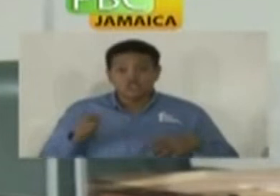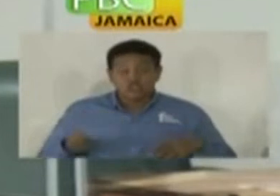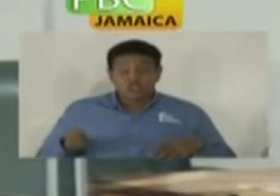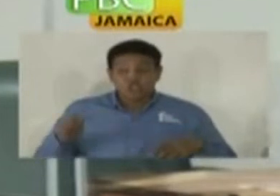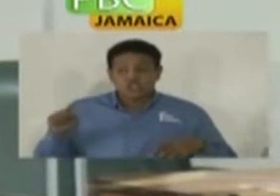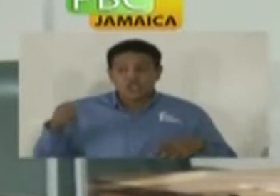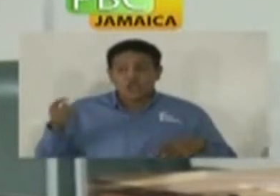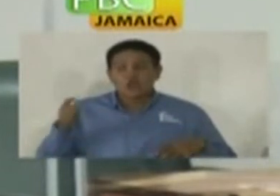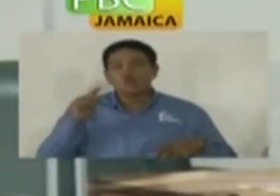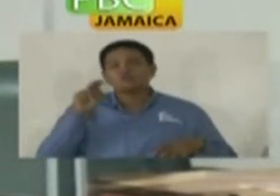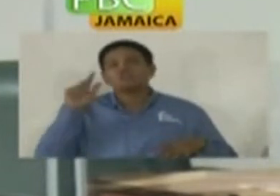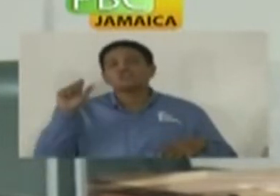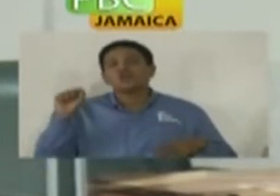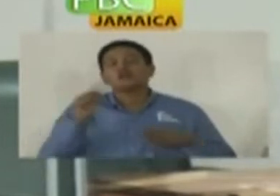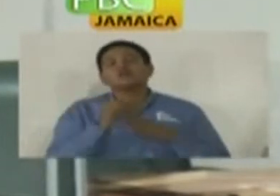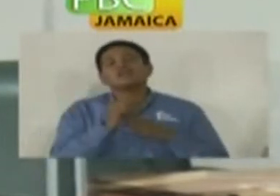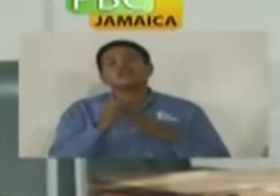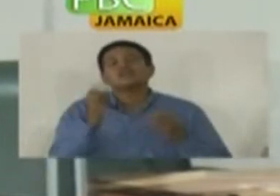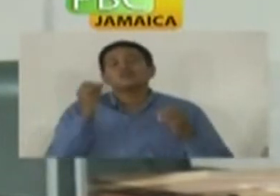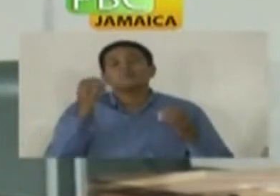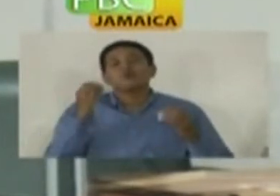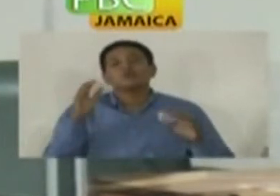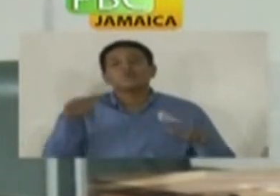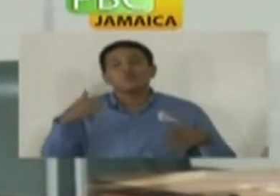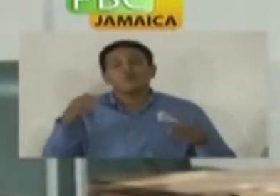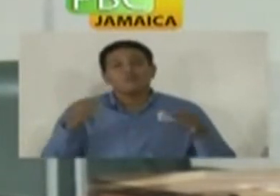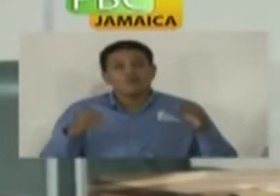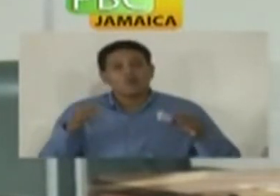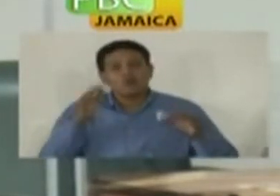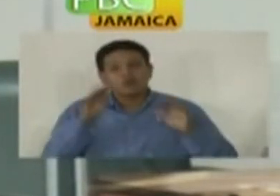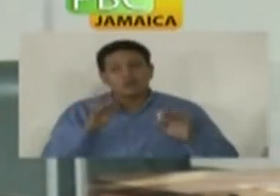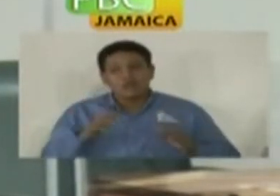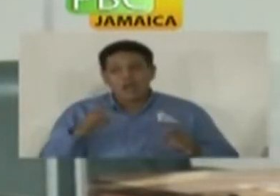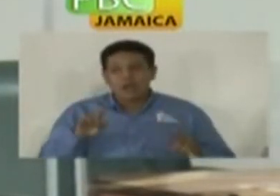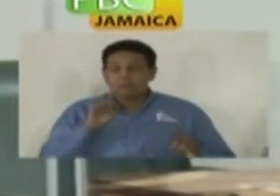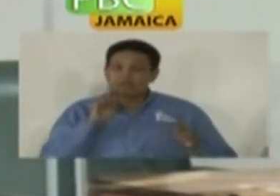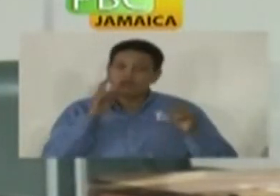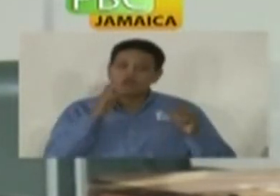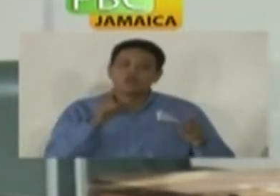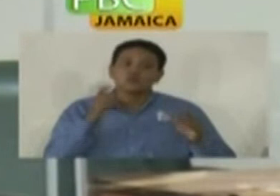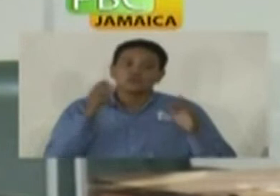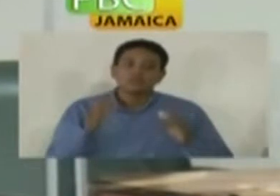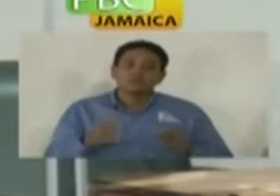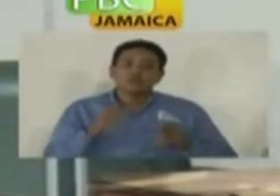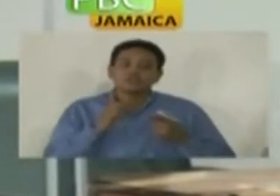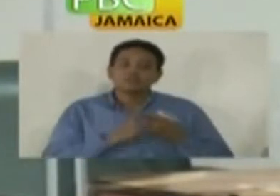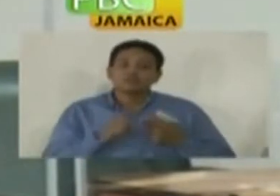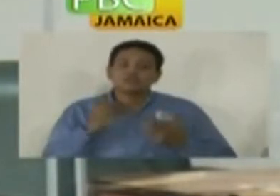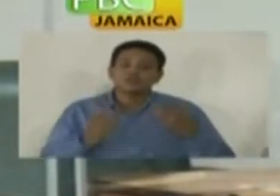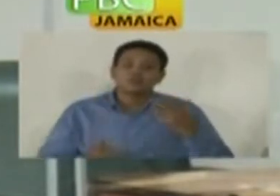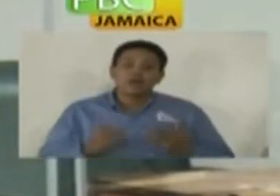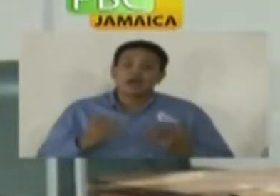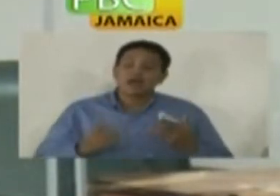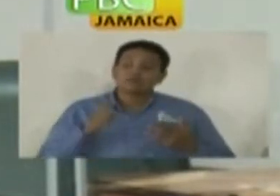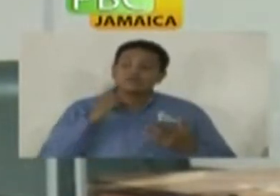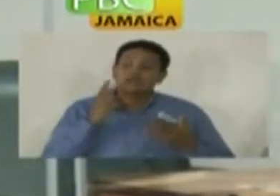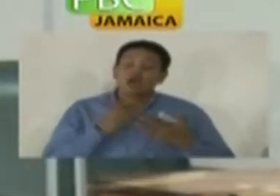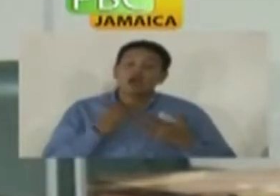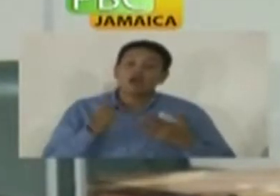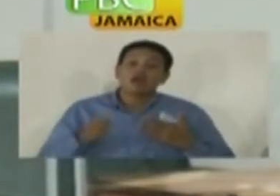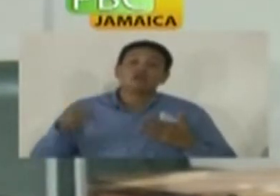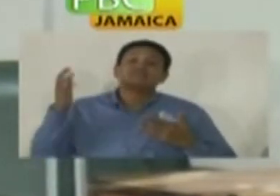trials could lead to multiple retrials of an accused person until perhaps a conviction is